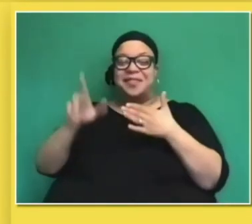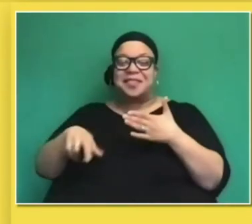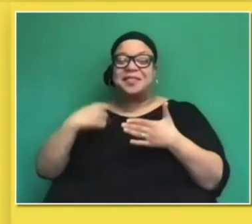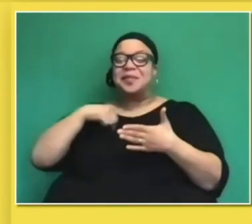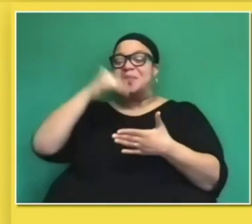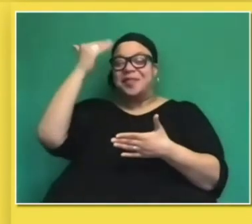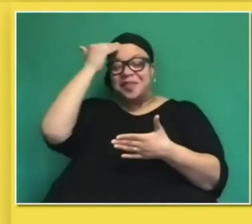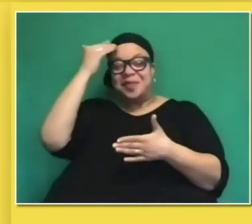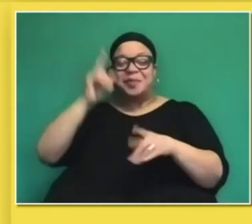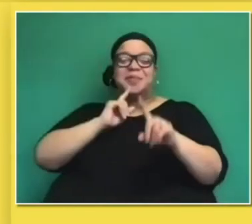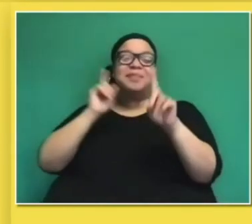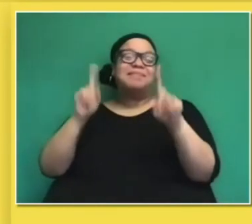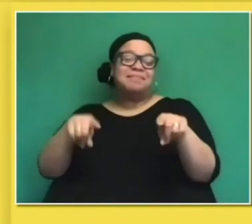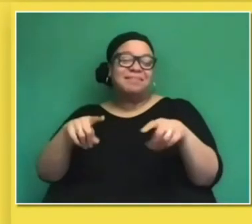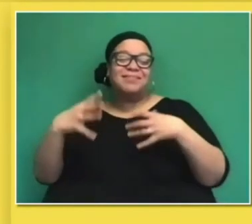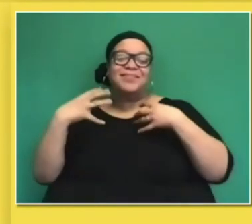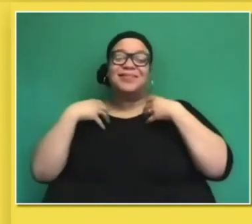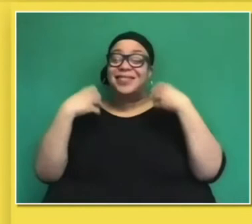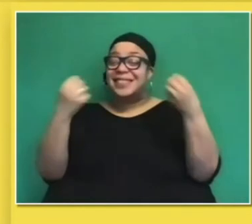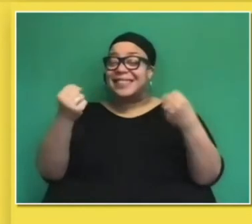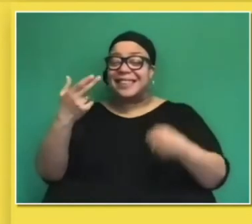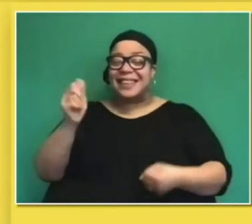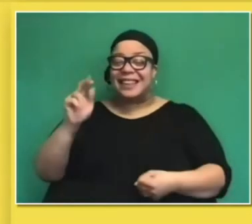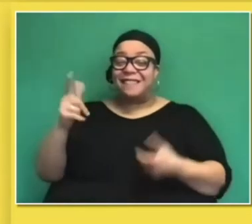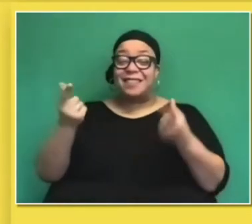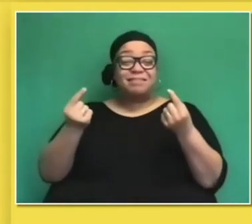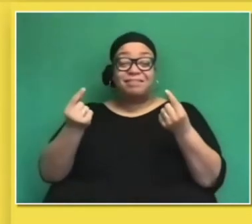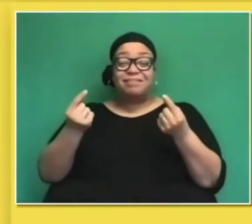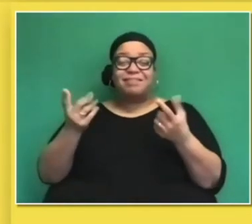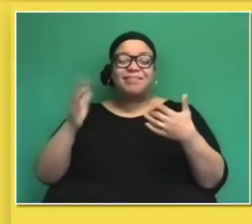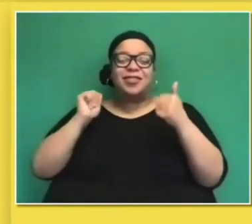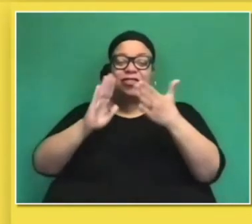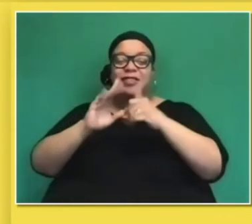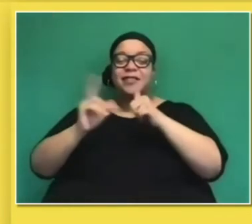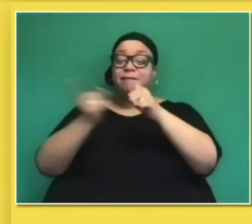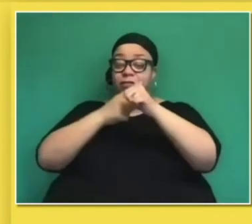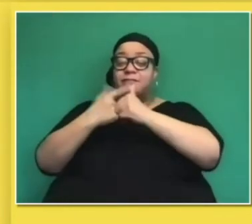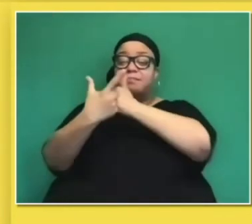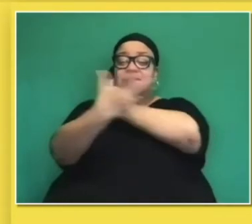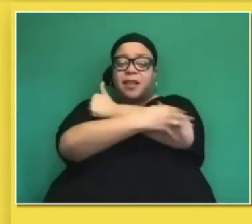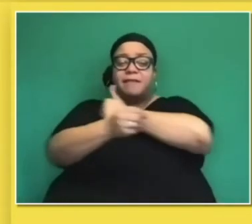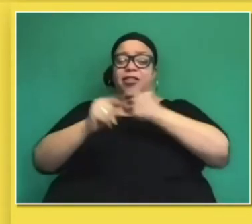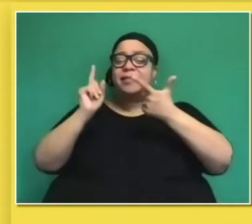economy. And we may not end all of the divisions, but